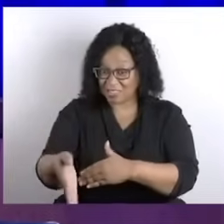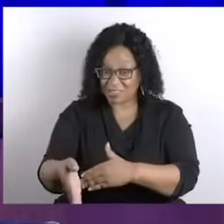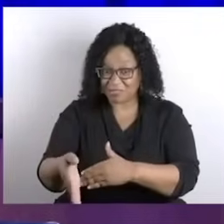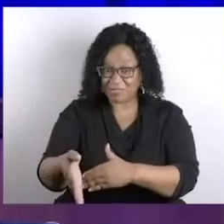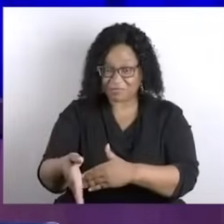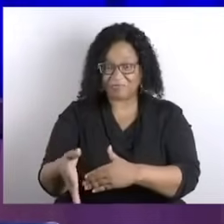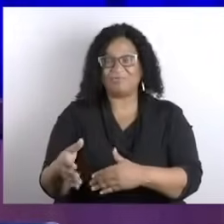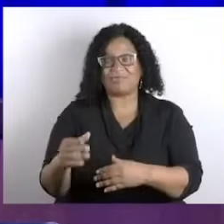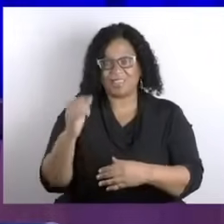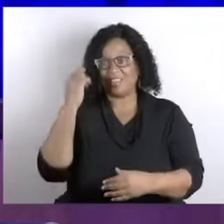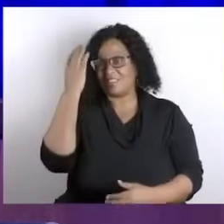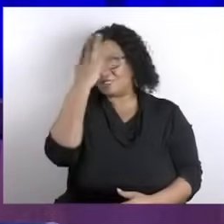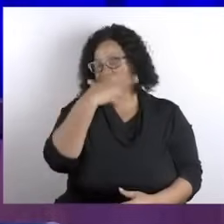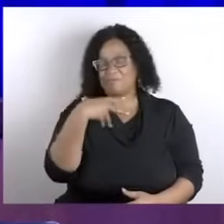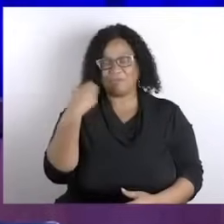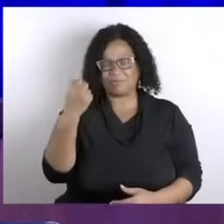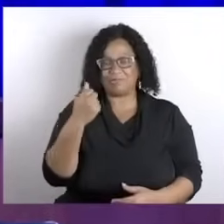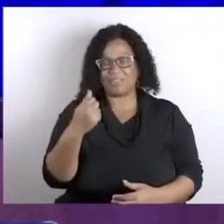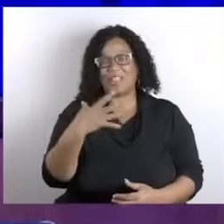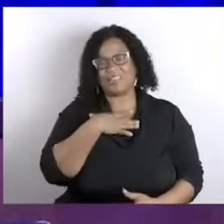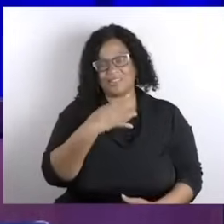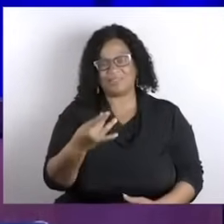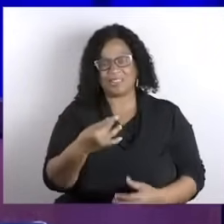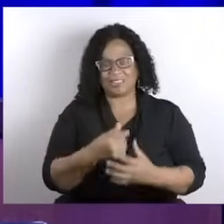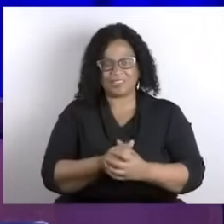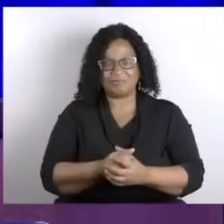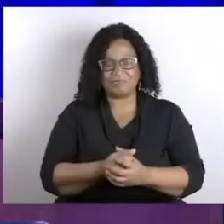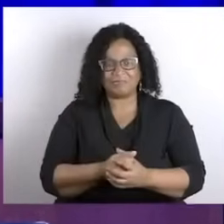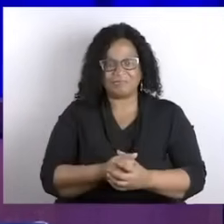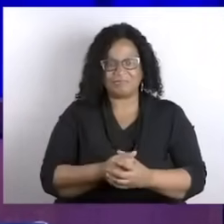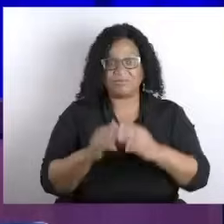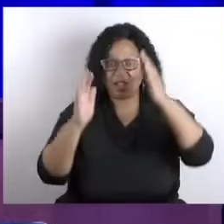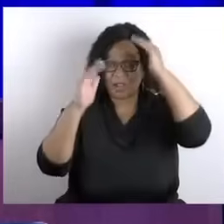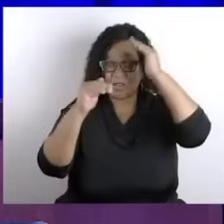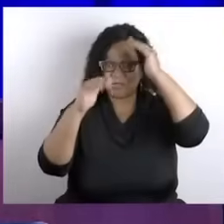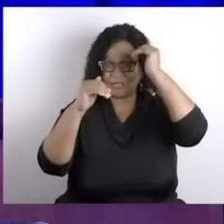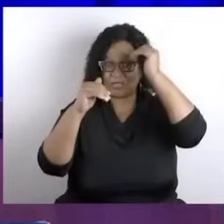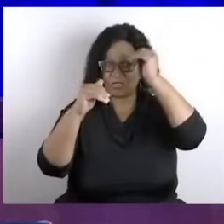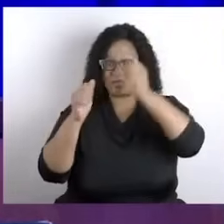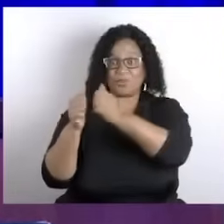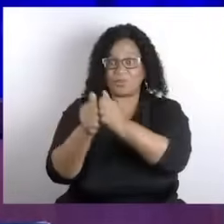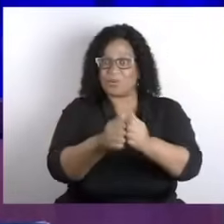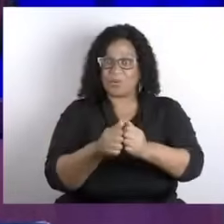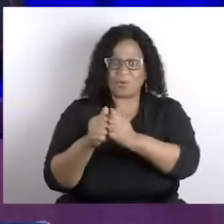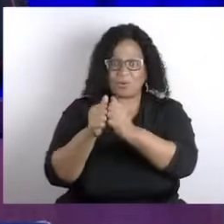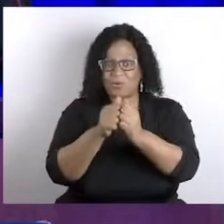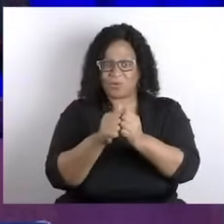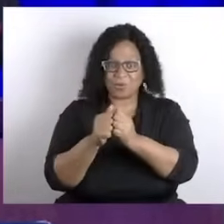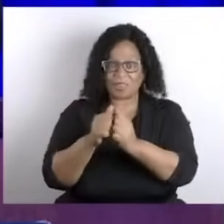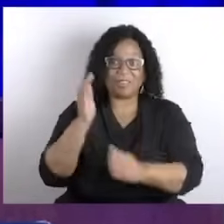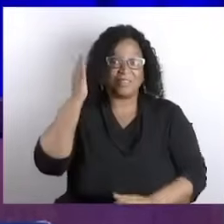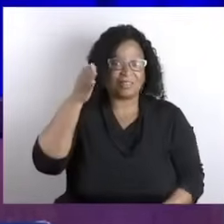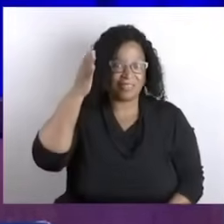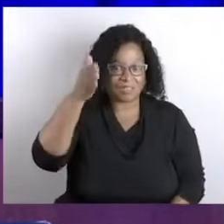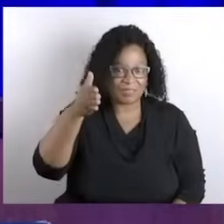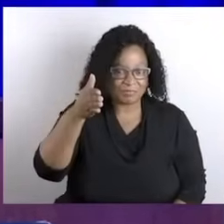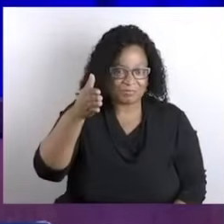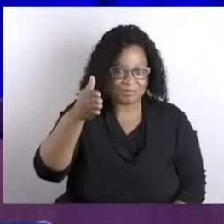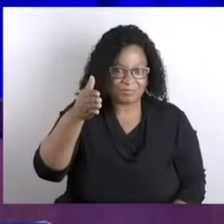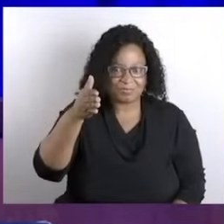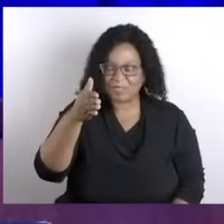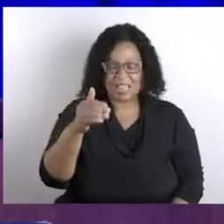future, an expected end. New Revised Standard Version says a future with hope. Yeah, you're not just going to go back to the same old, same